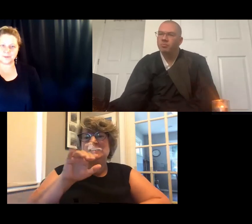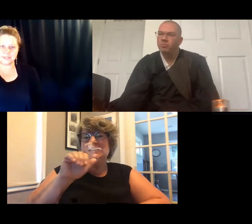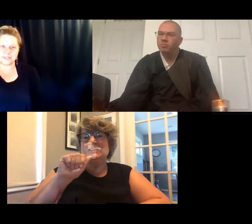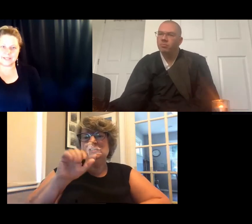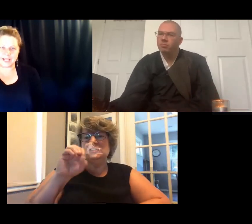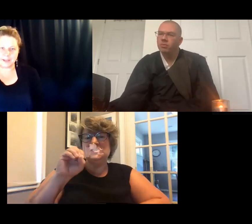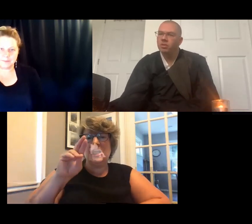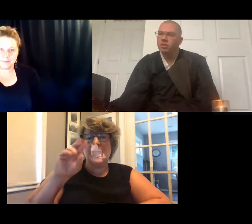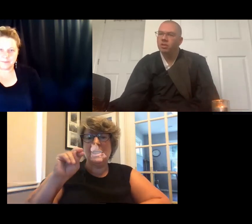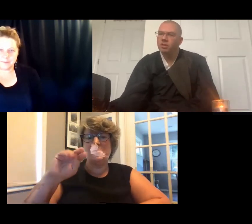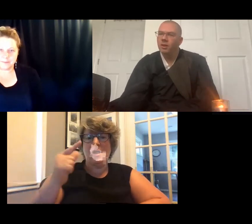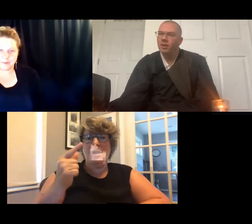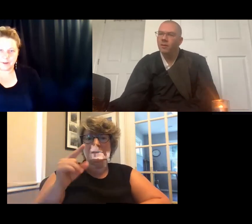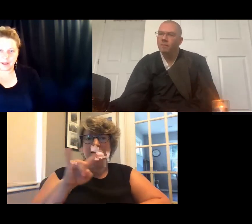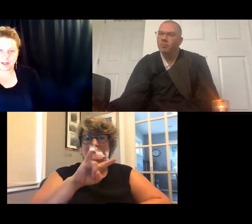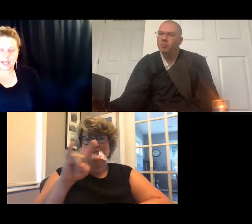This person's name,